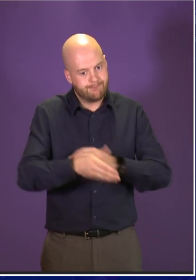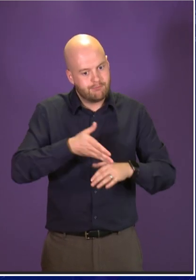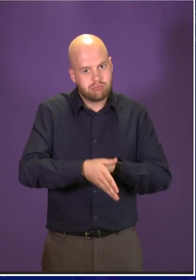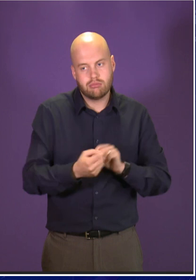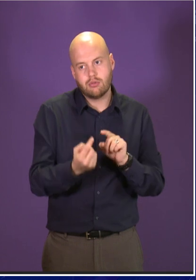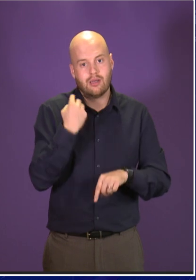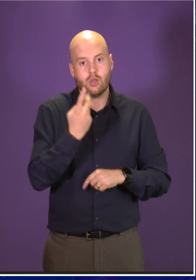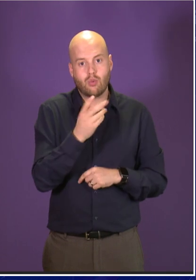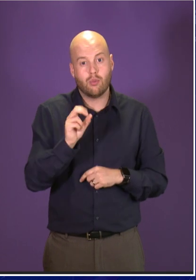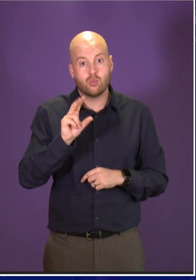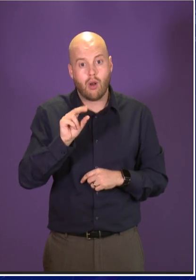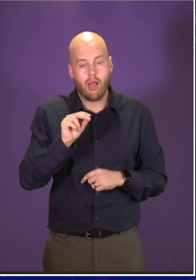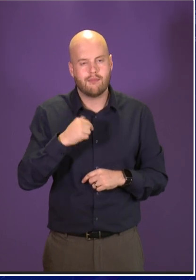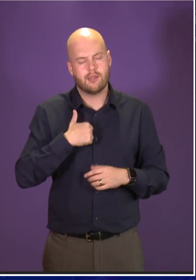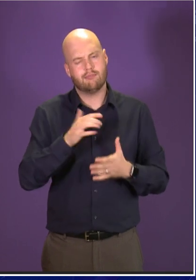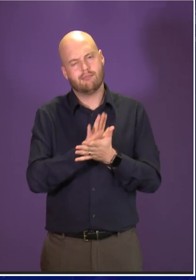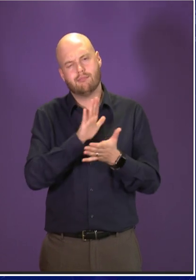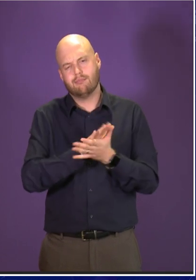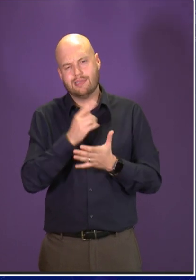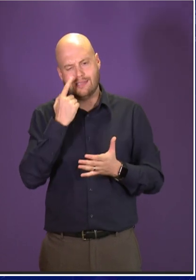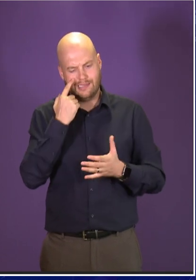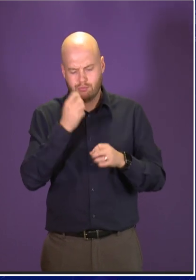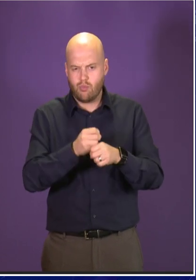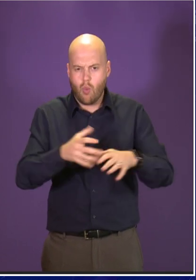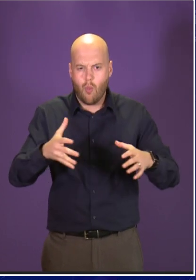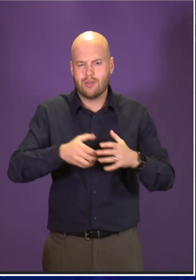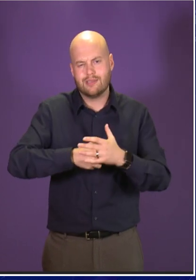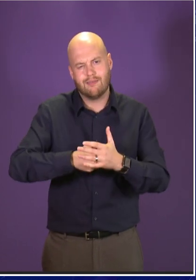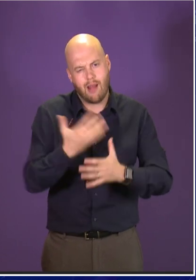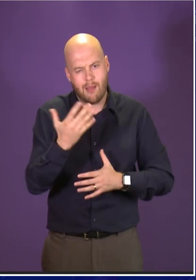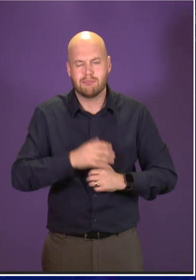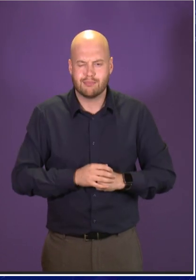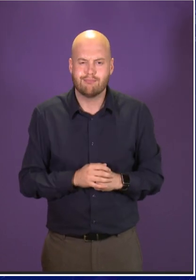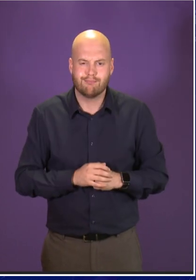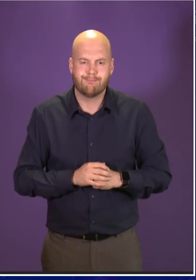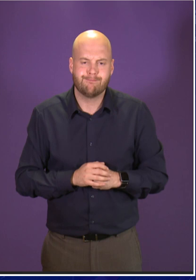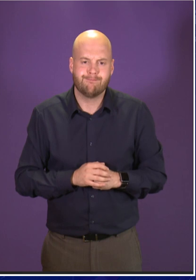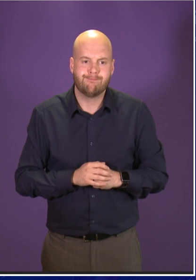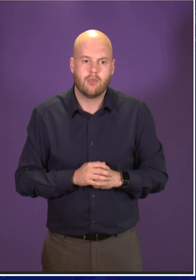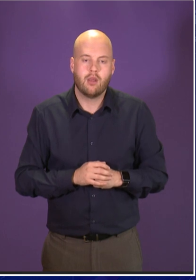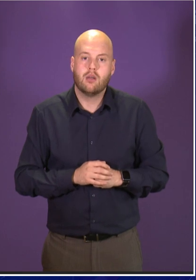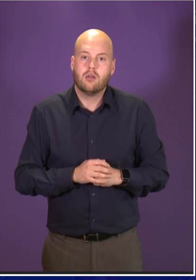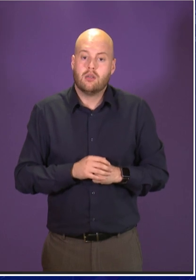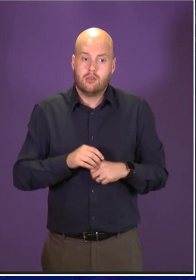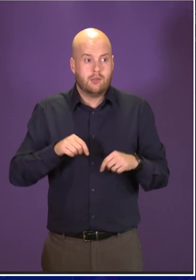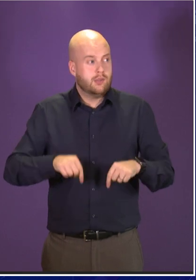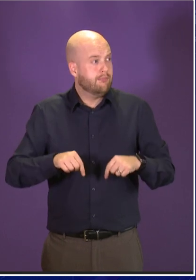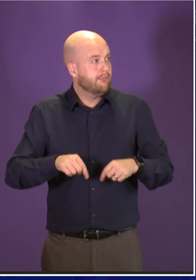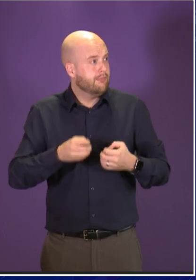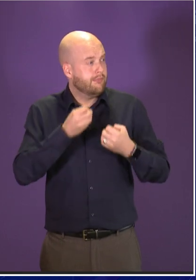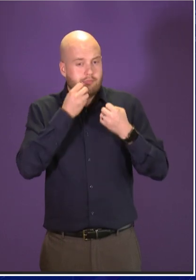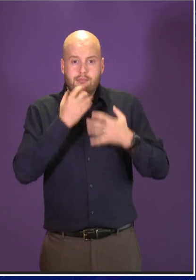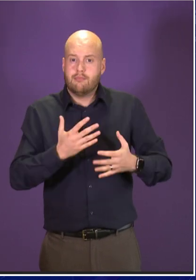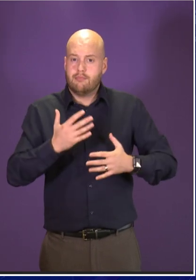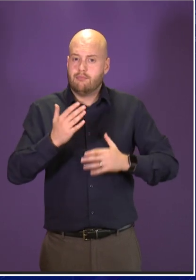I'm delighted to see how it has grown and developed. On the day that this great building